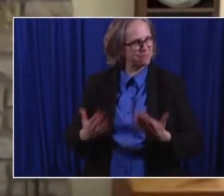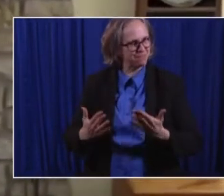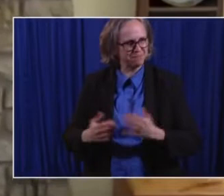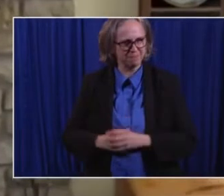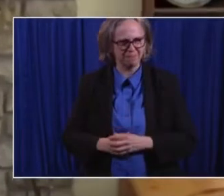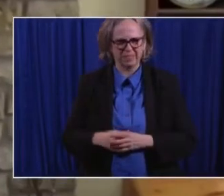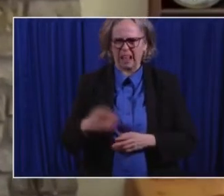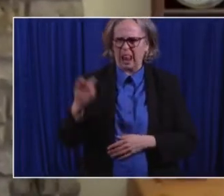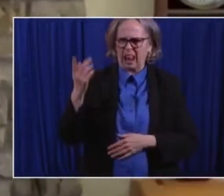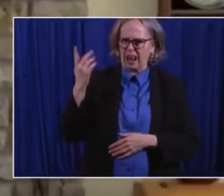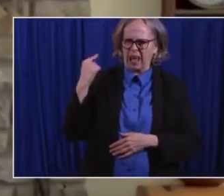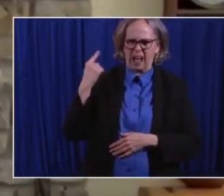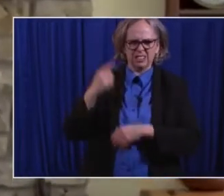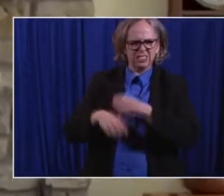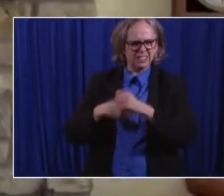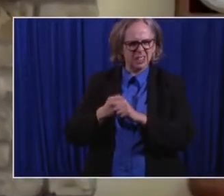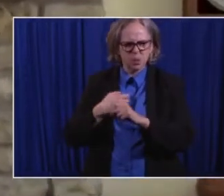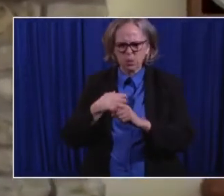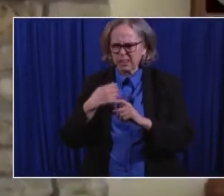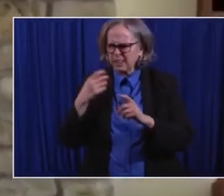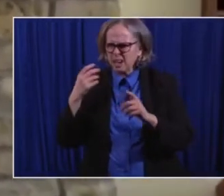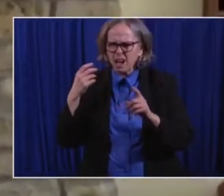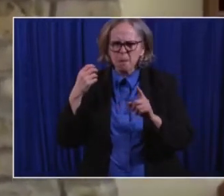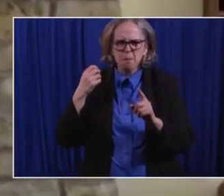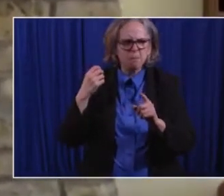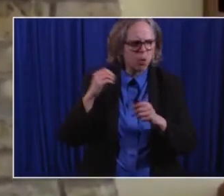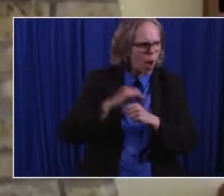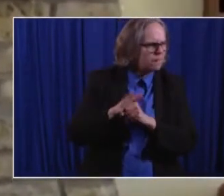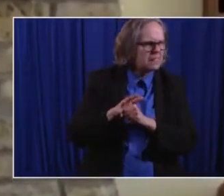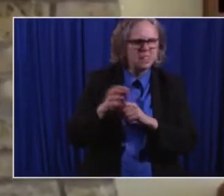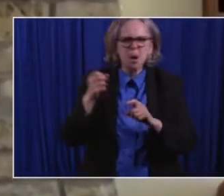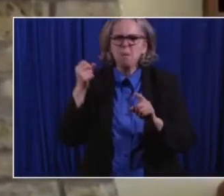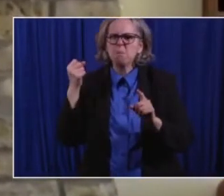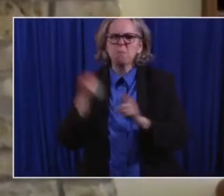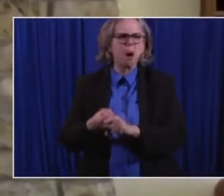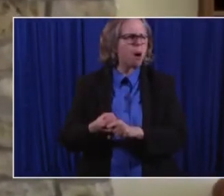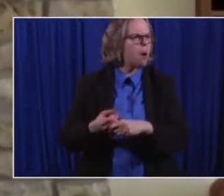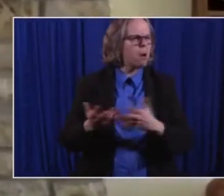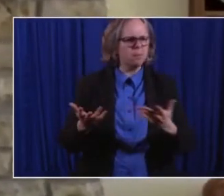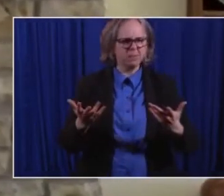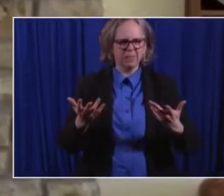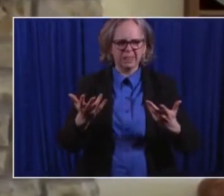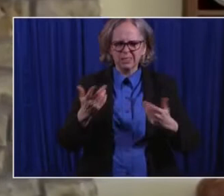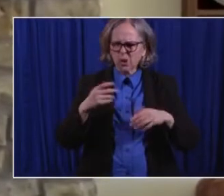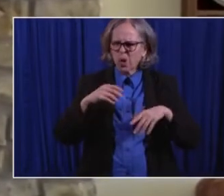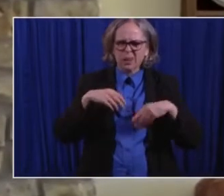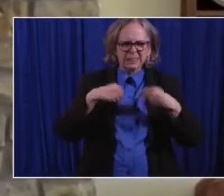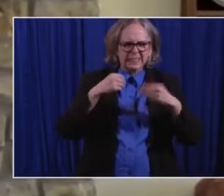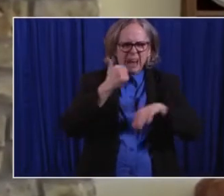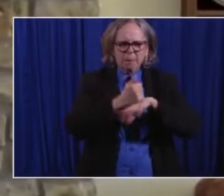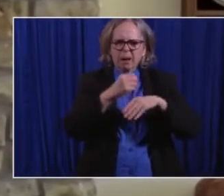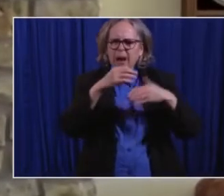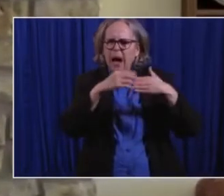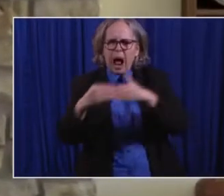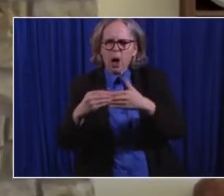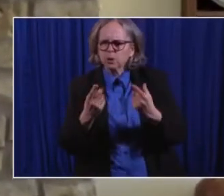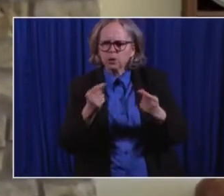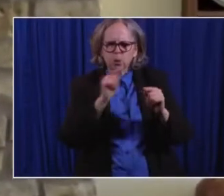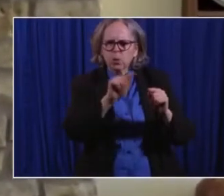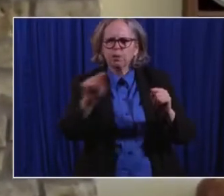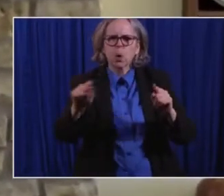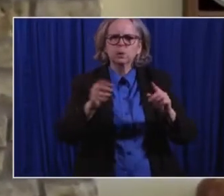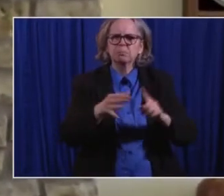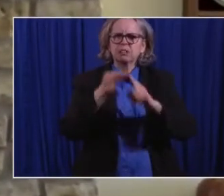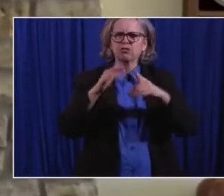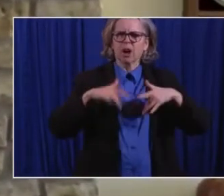in Ohio, we issued guidance for these events to happen safely. Today, we're announcing the next steps to ease some of our public